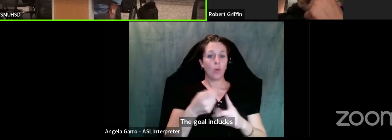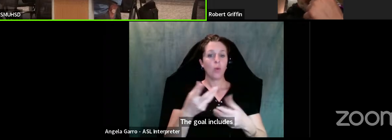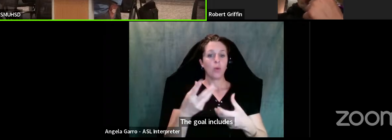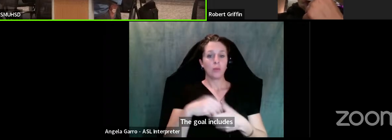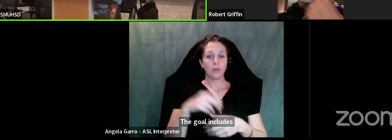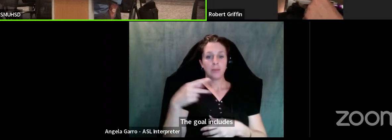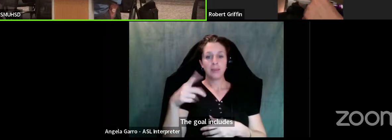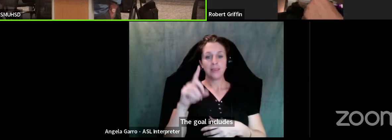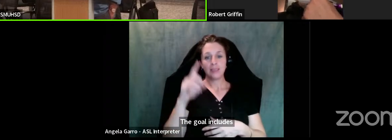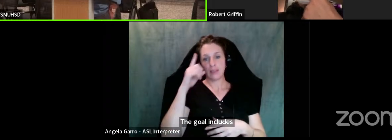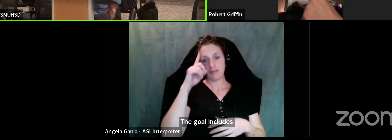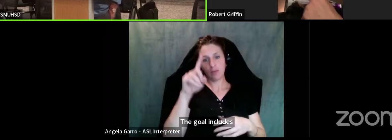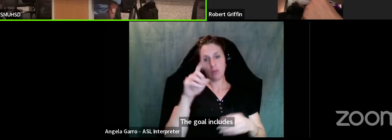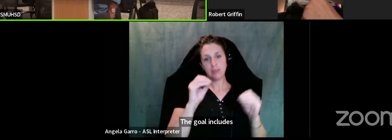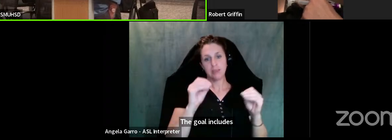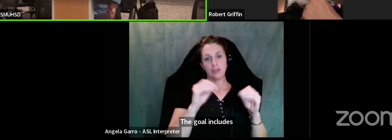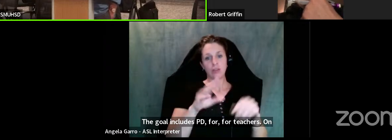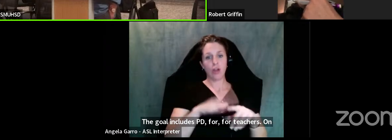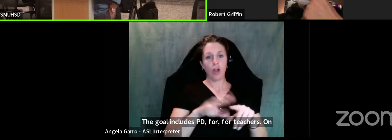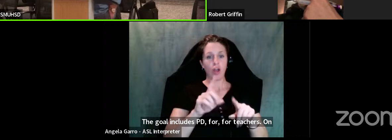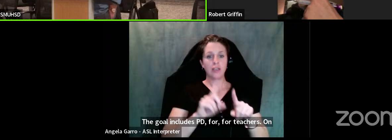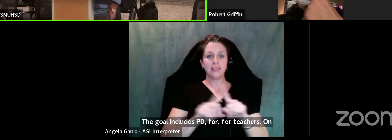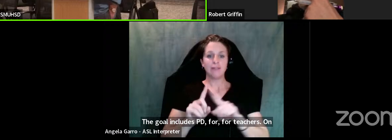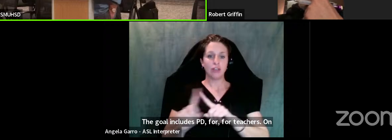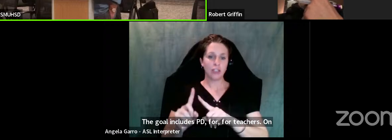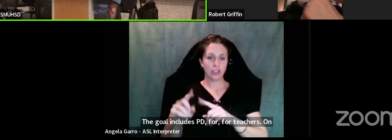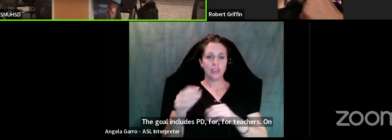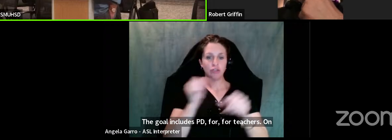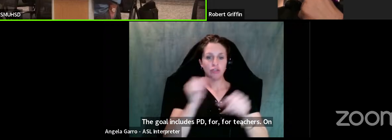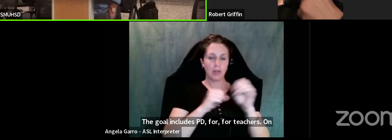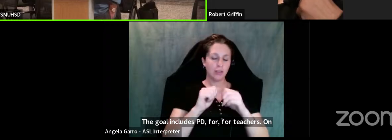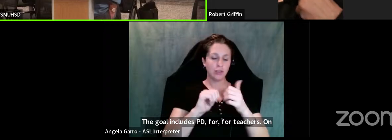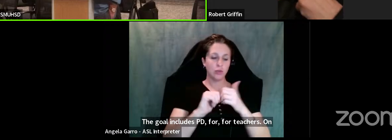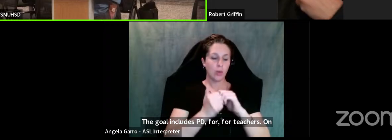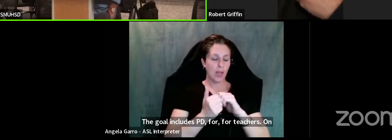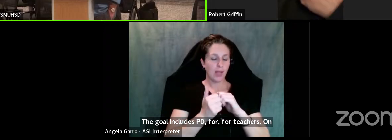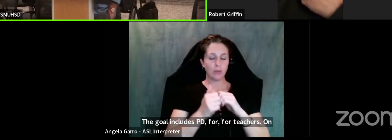teachers on differentiation and strategies to help those students.